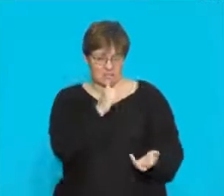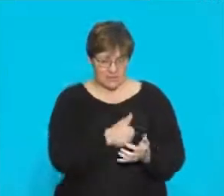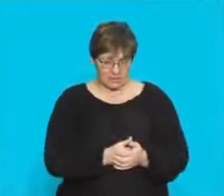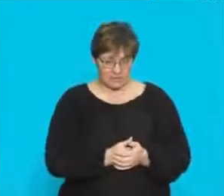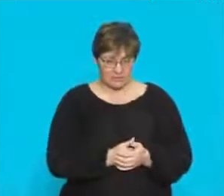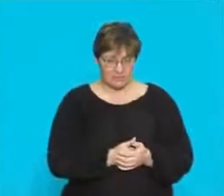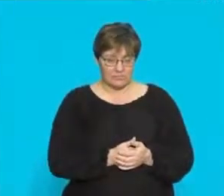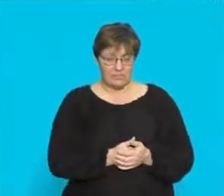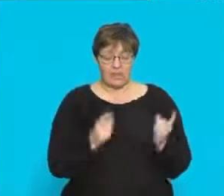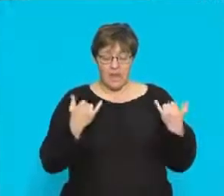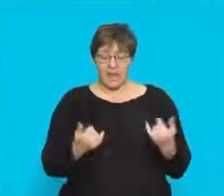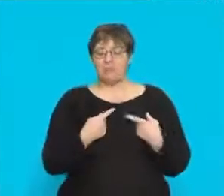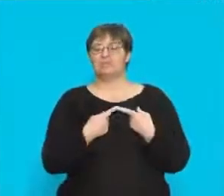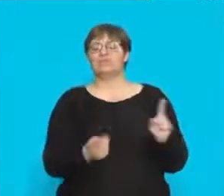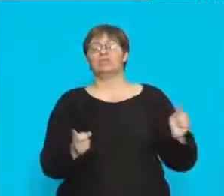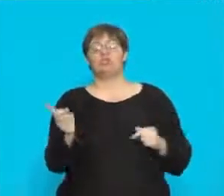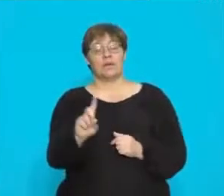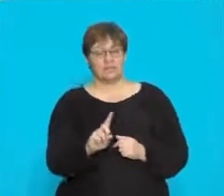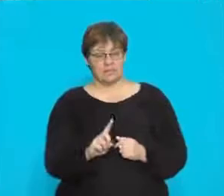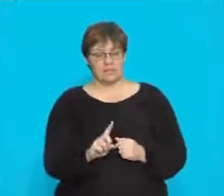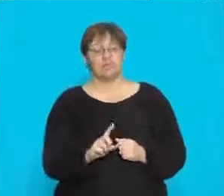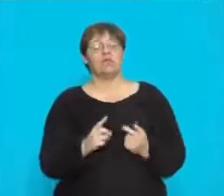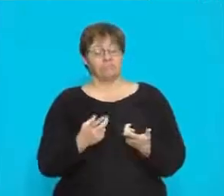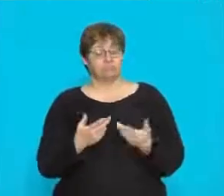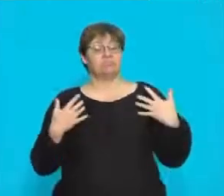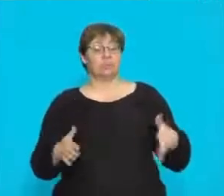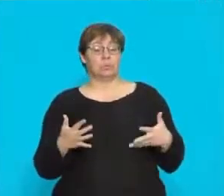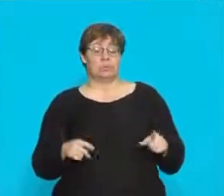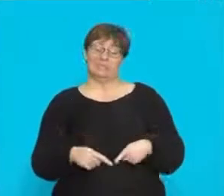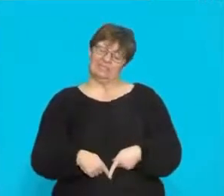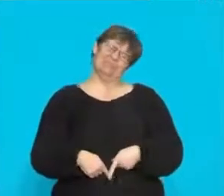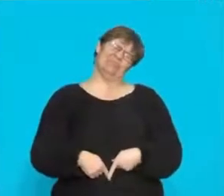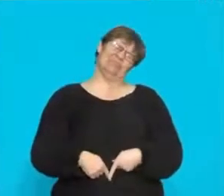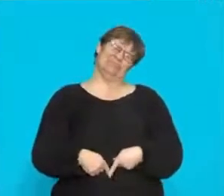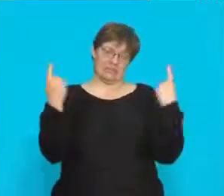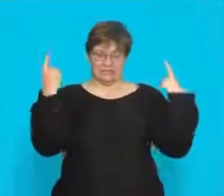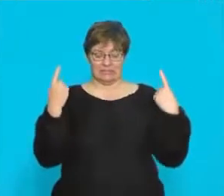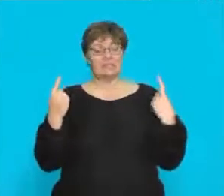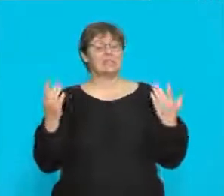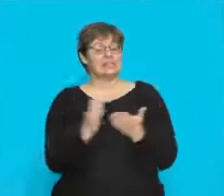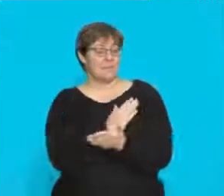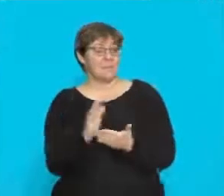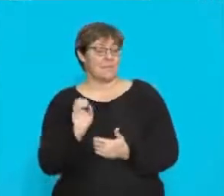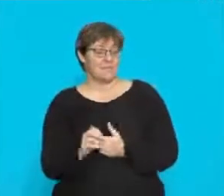differences. And the differences are sometimes quite extreme. Right? That's why I say to you, it